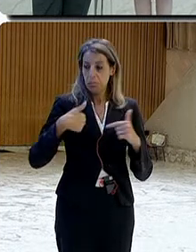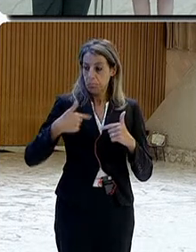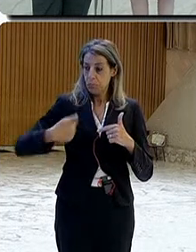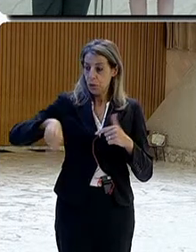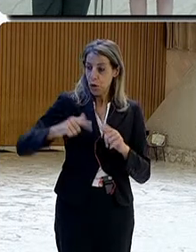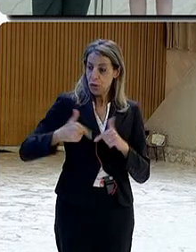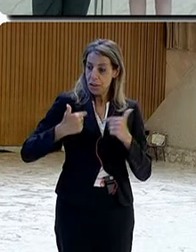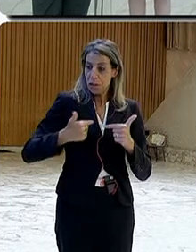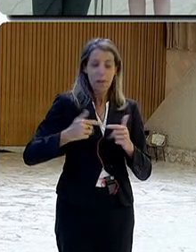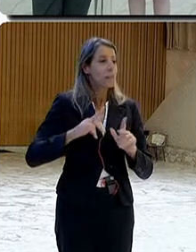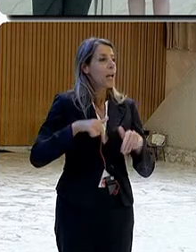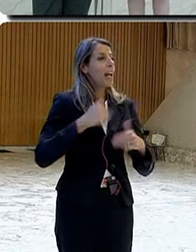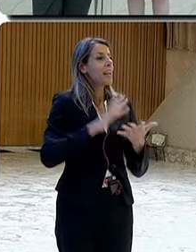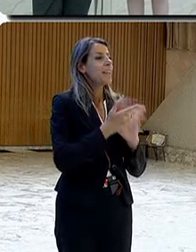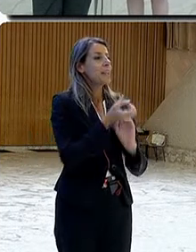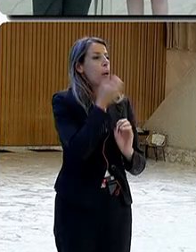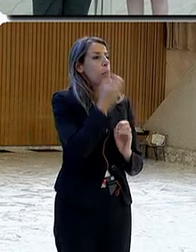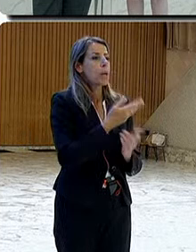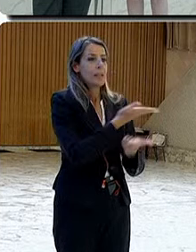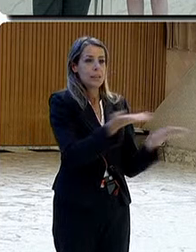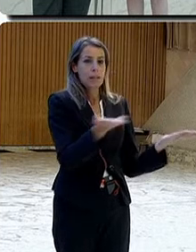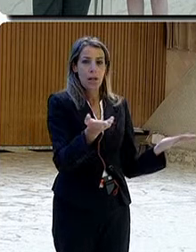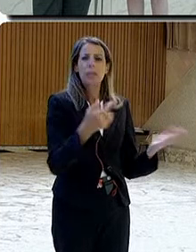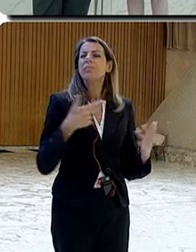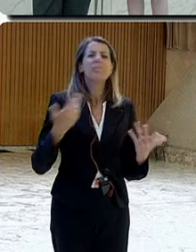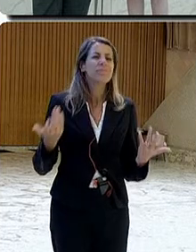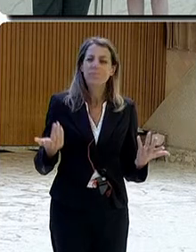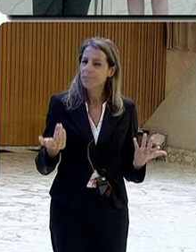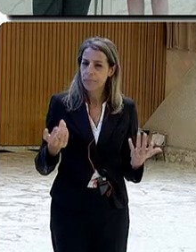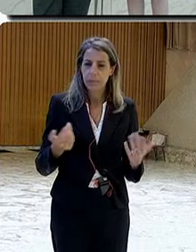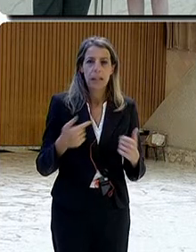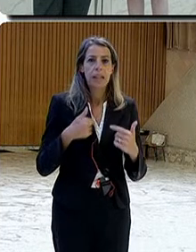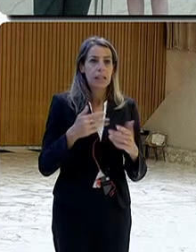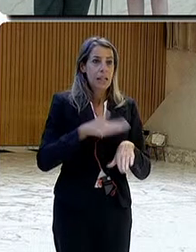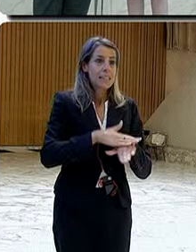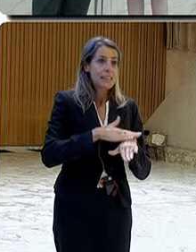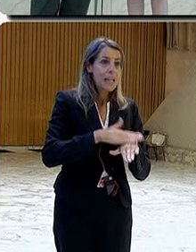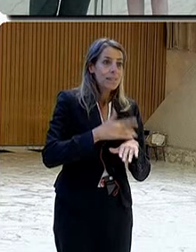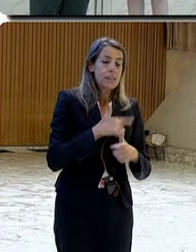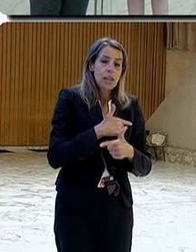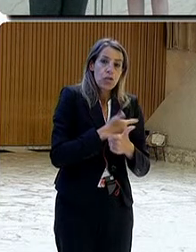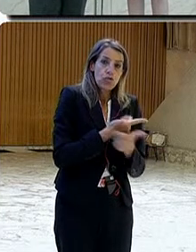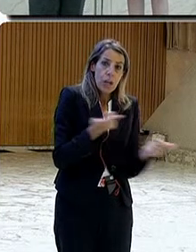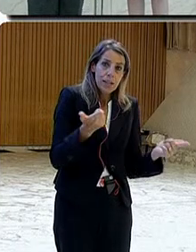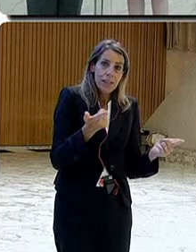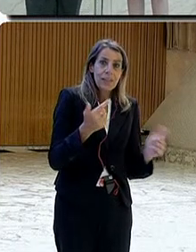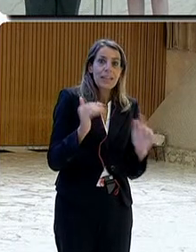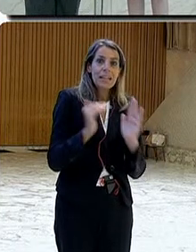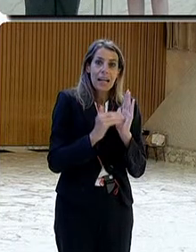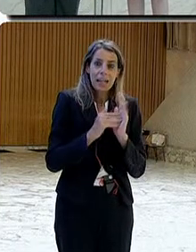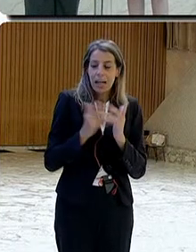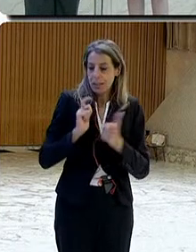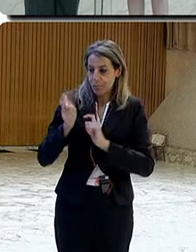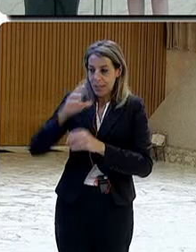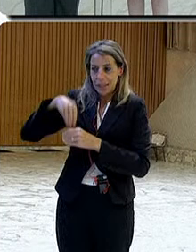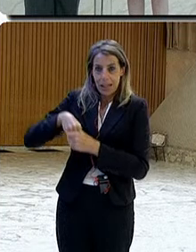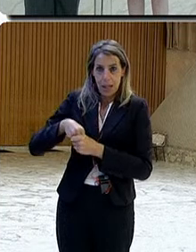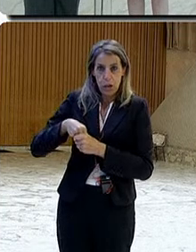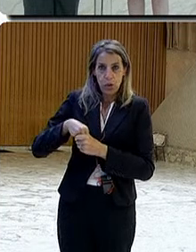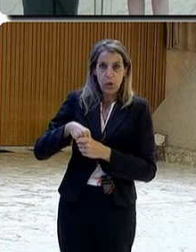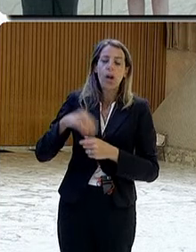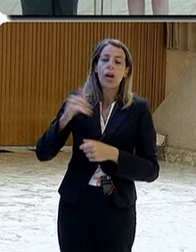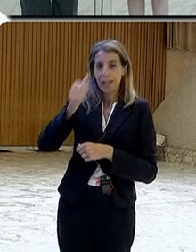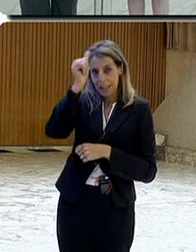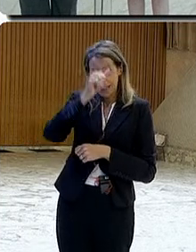These practices include, first, serving each other generously at home. Christ's call to love our